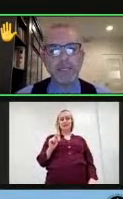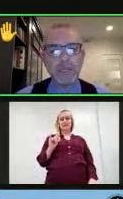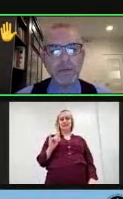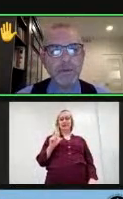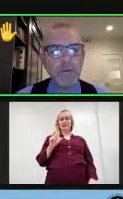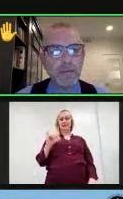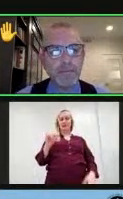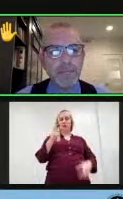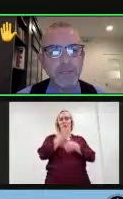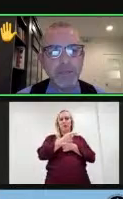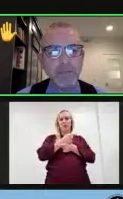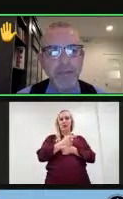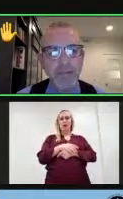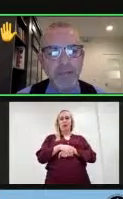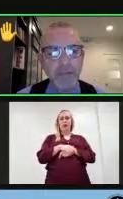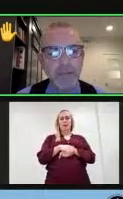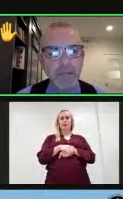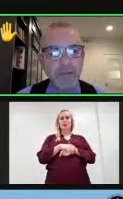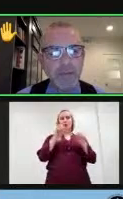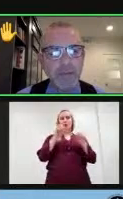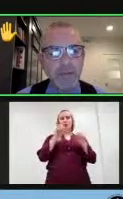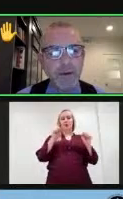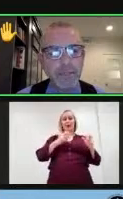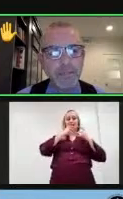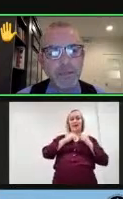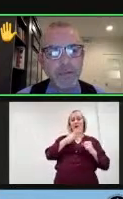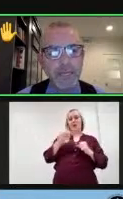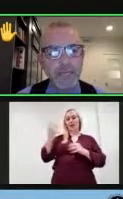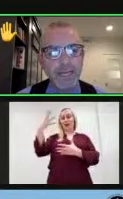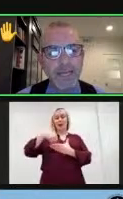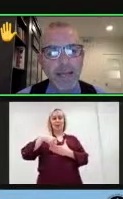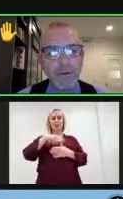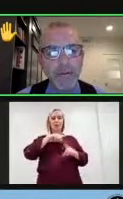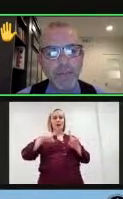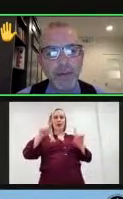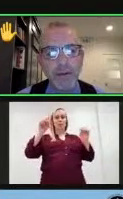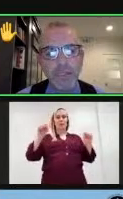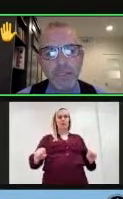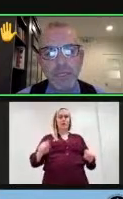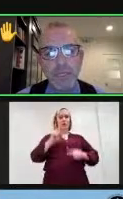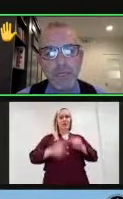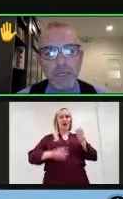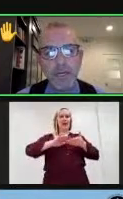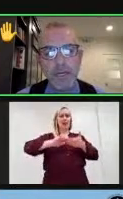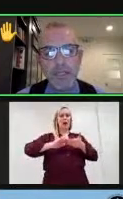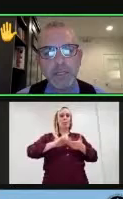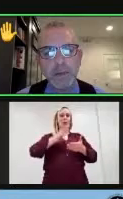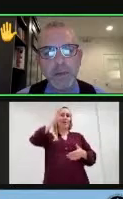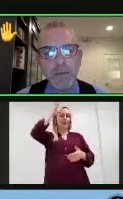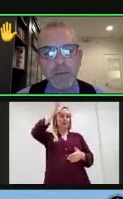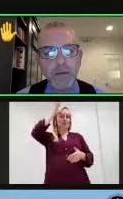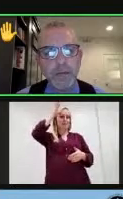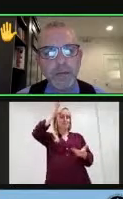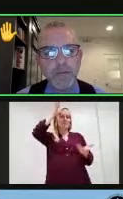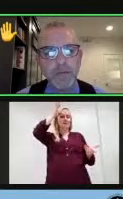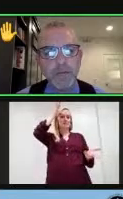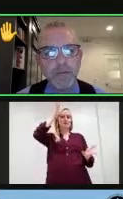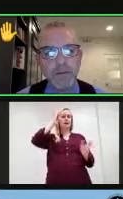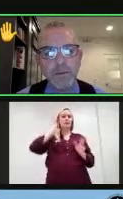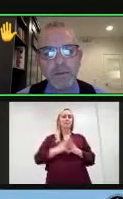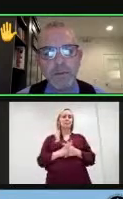correct. And so, because you can value and include parents, but you can't really collaborate parents. And so I wondered